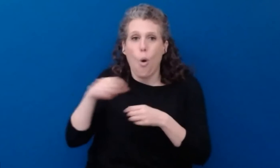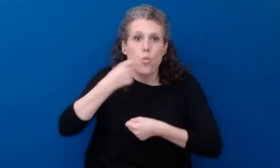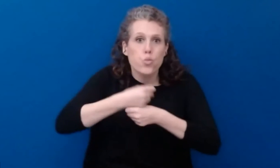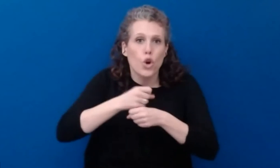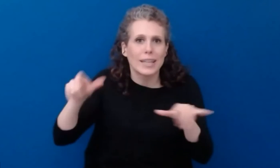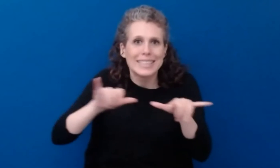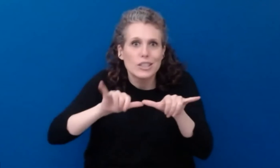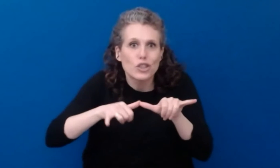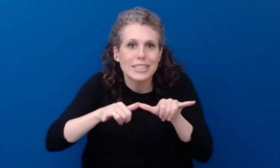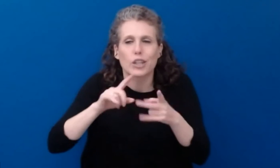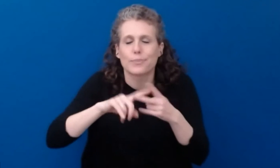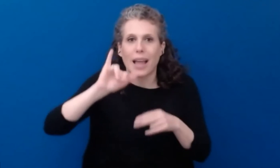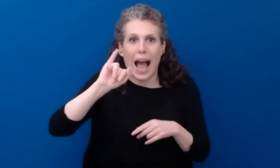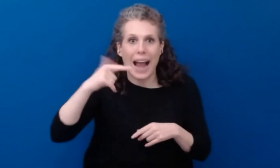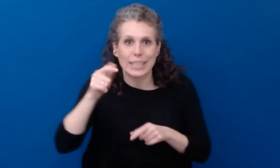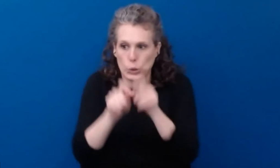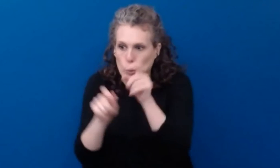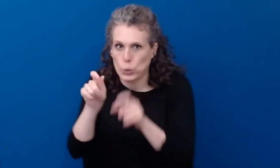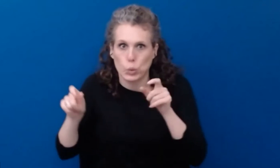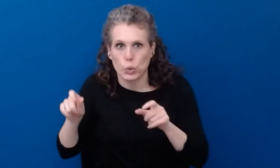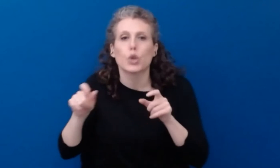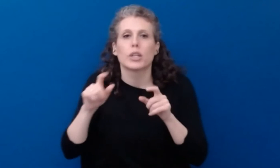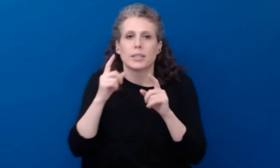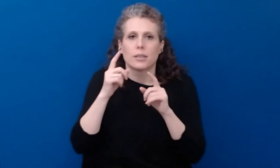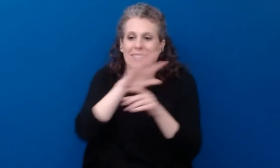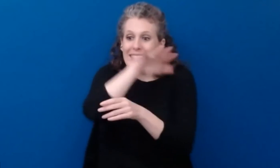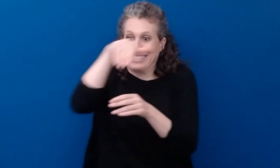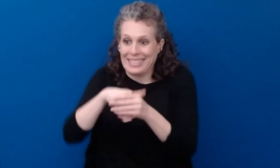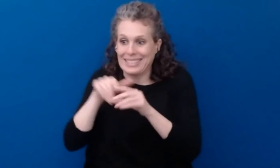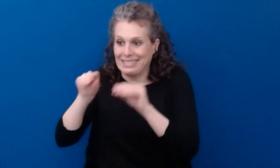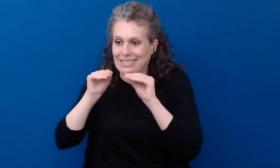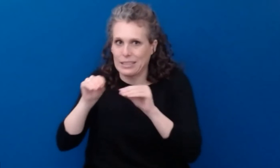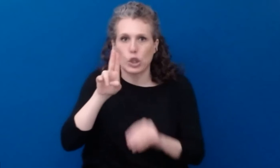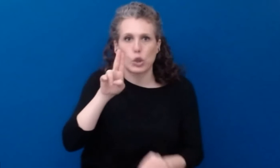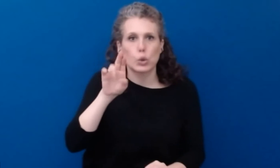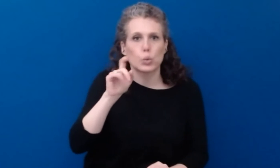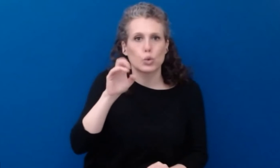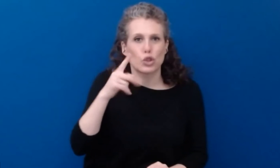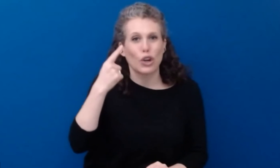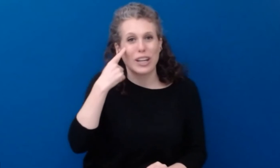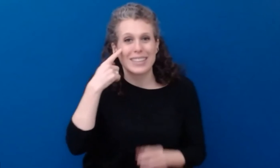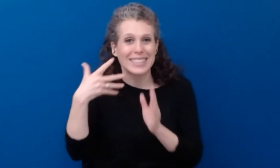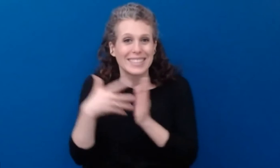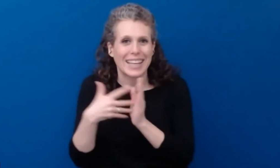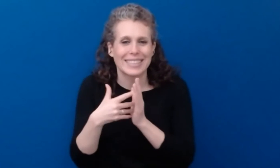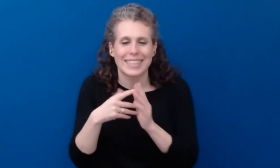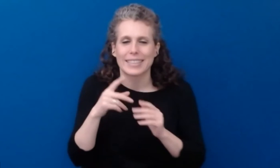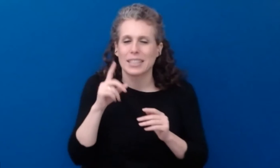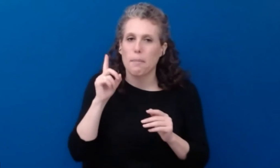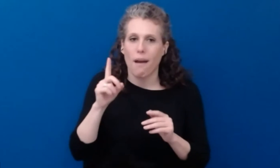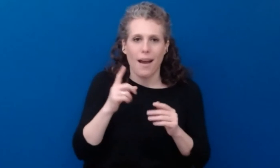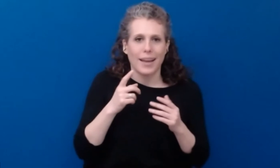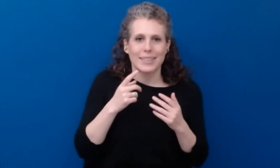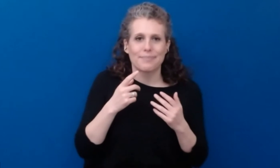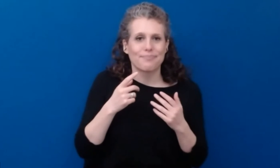IT students get to try out user testing, but they don't have really statistics yet to prove